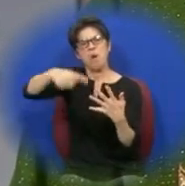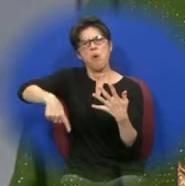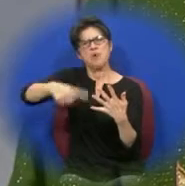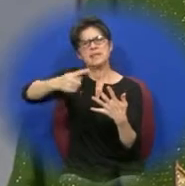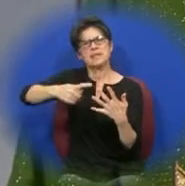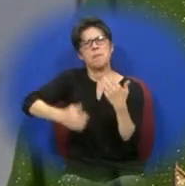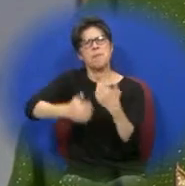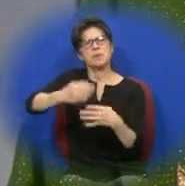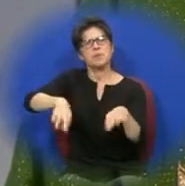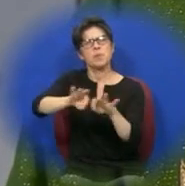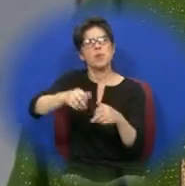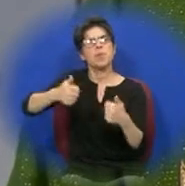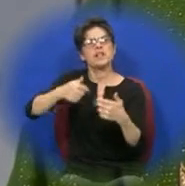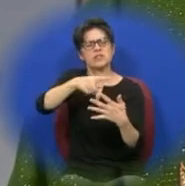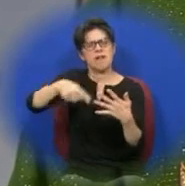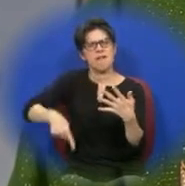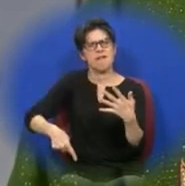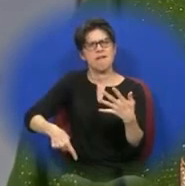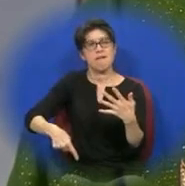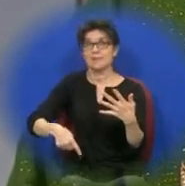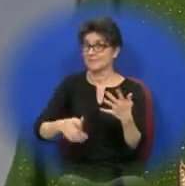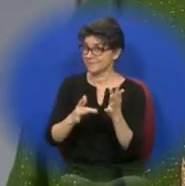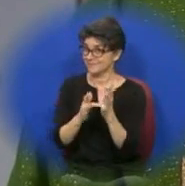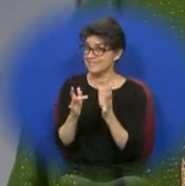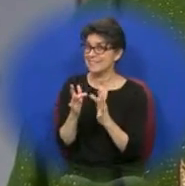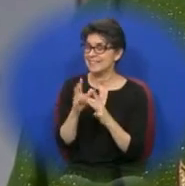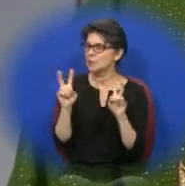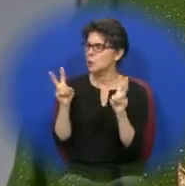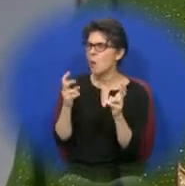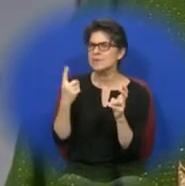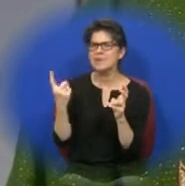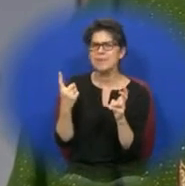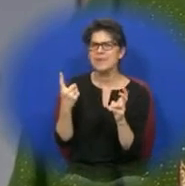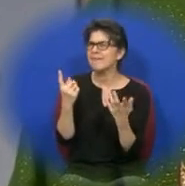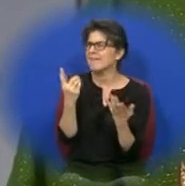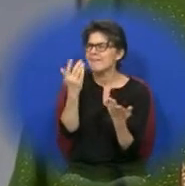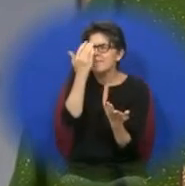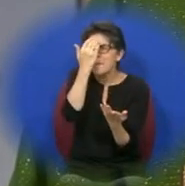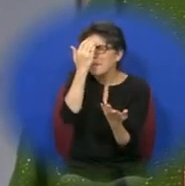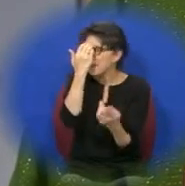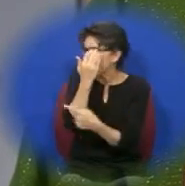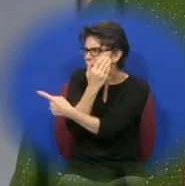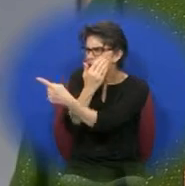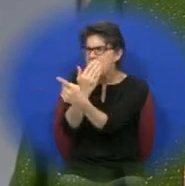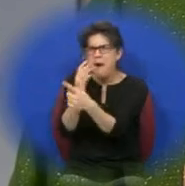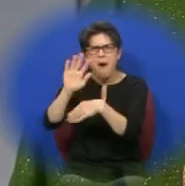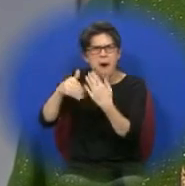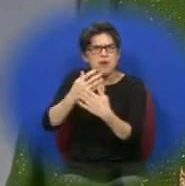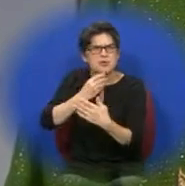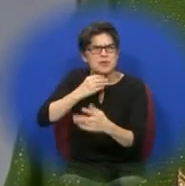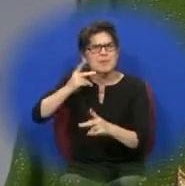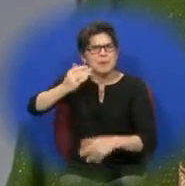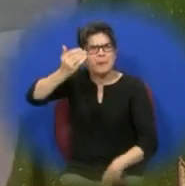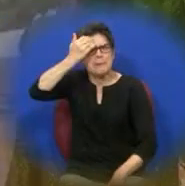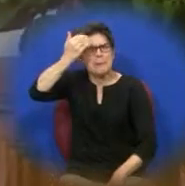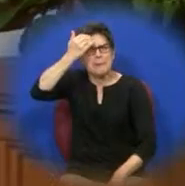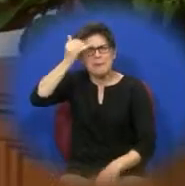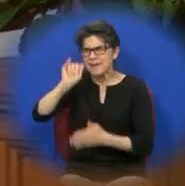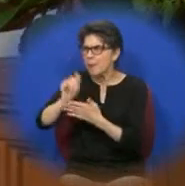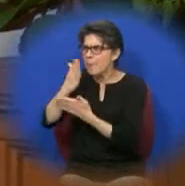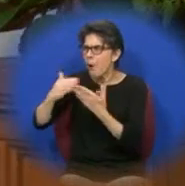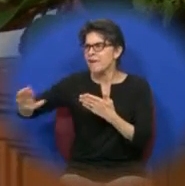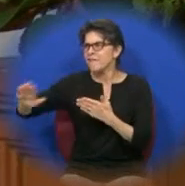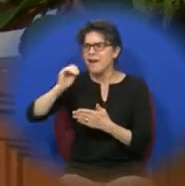greatest? So Jesus quotes something that was so familiar to every faithful Jew, that was very much a part of their